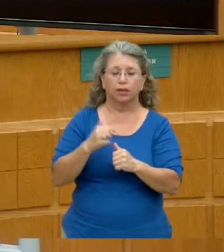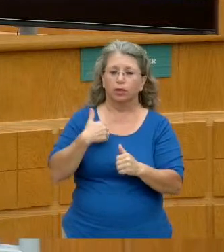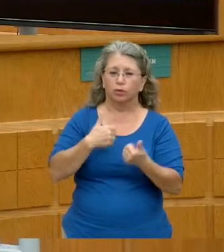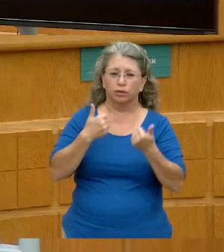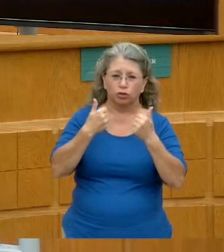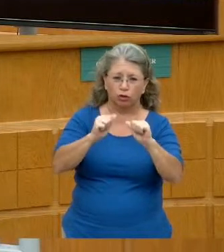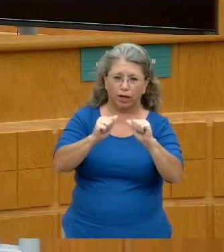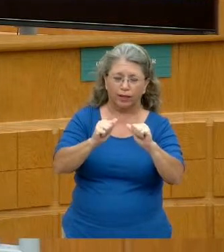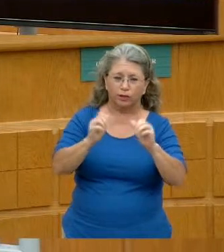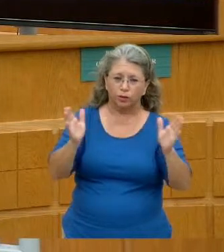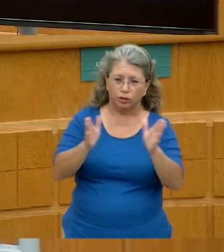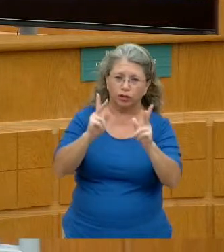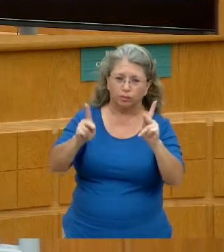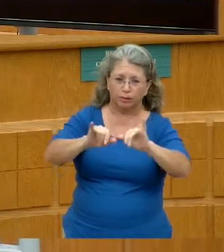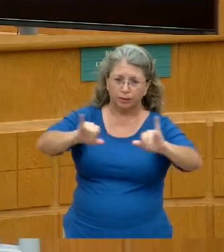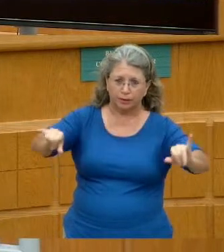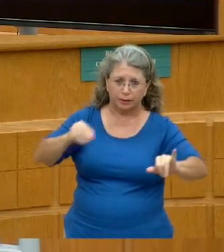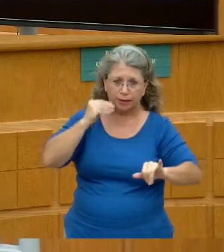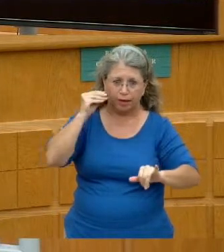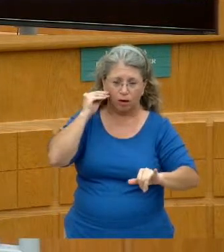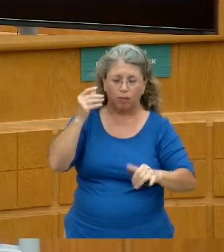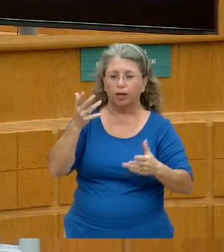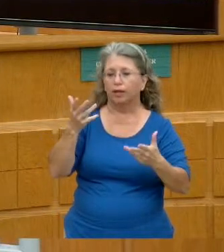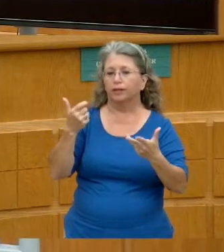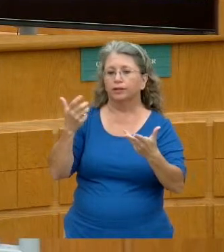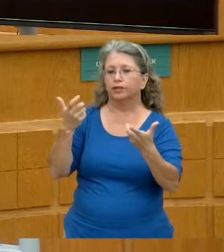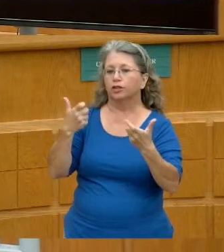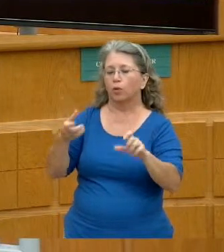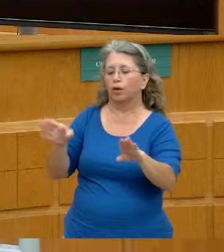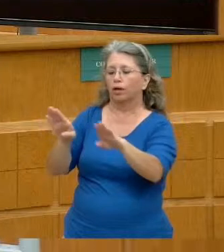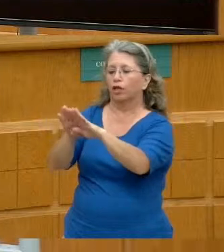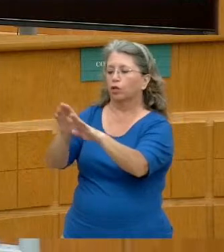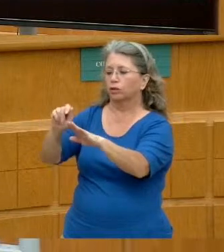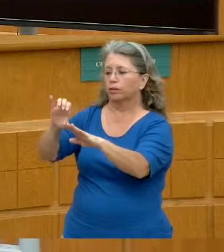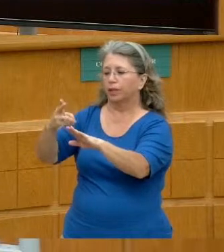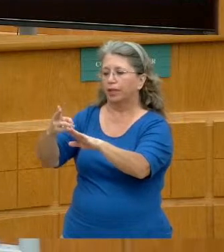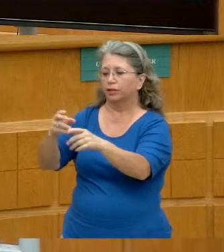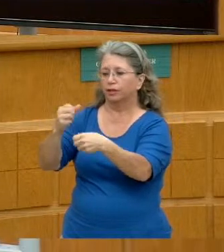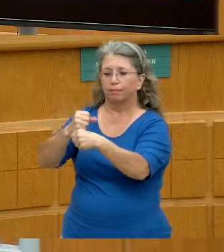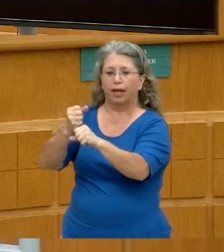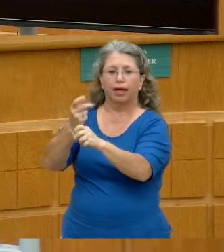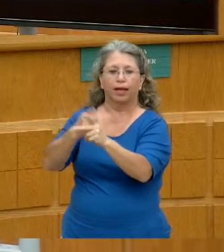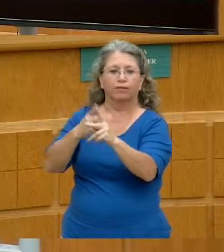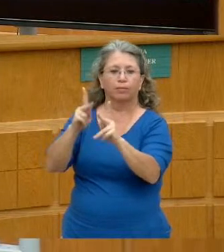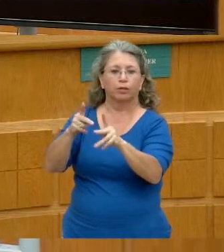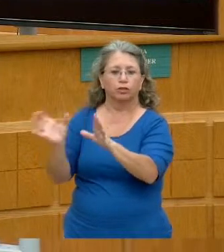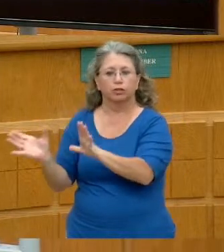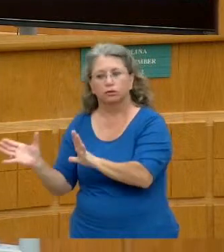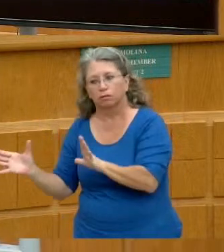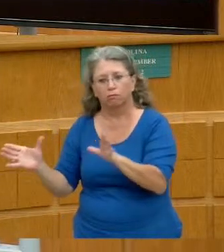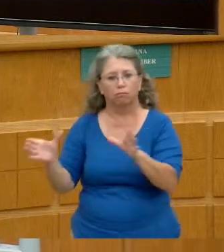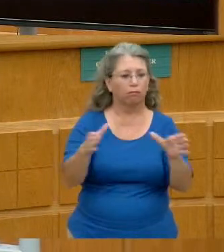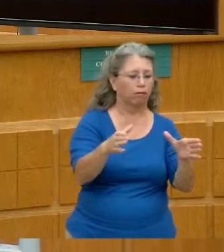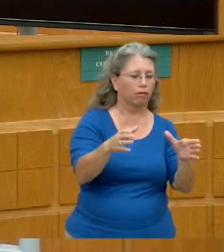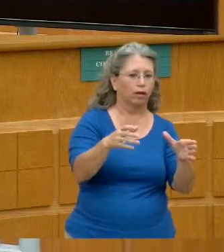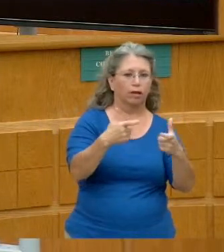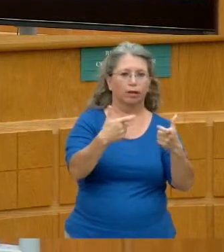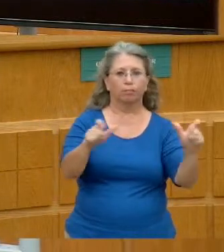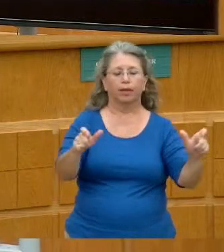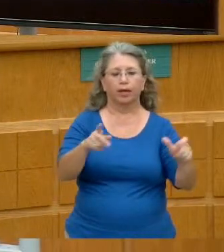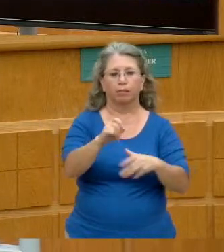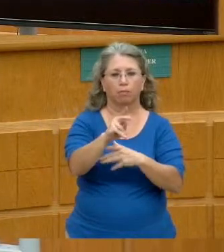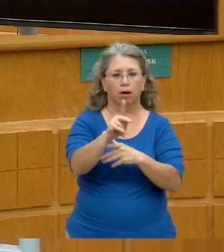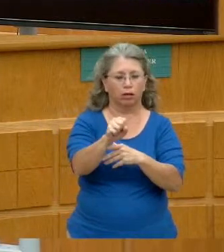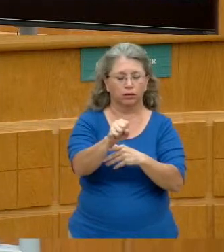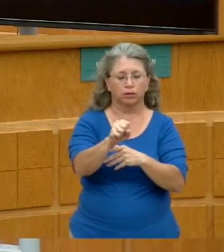close the beach and then just have everybody go to one of these big regional parks. And so the mayor, along with the judge, have agreed to let's close